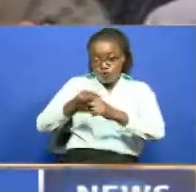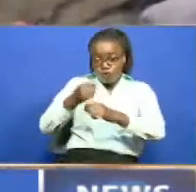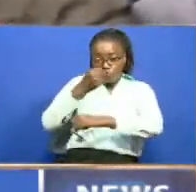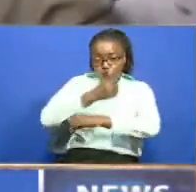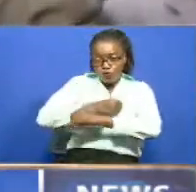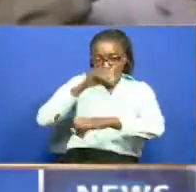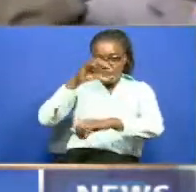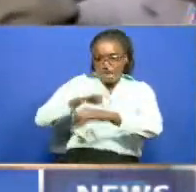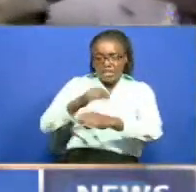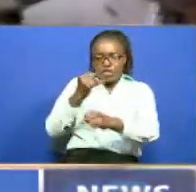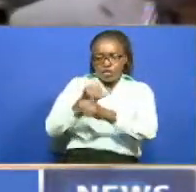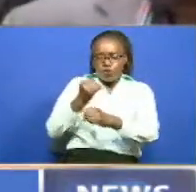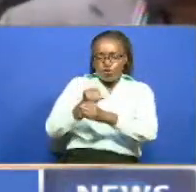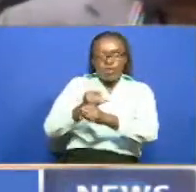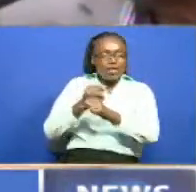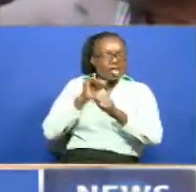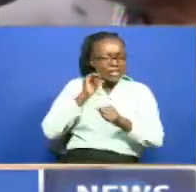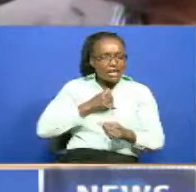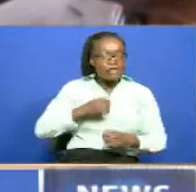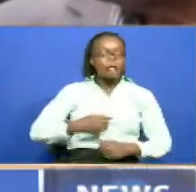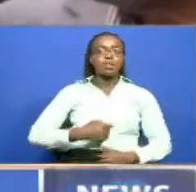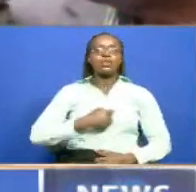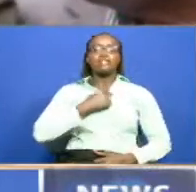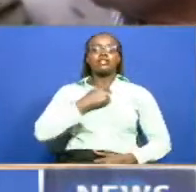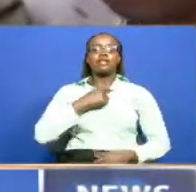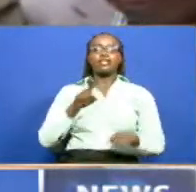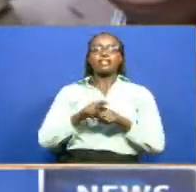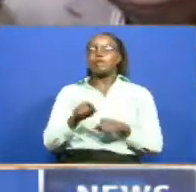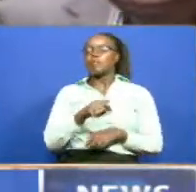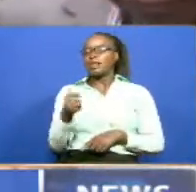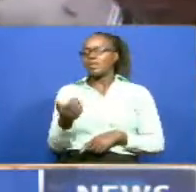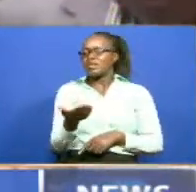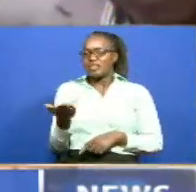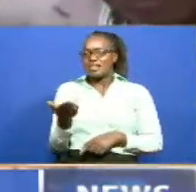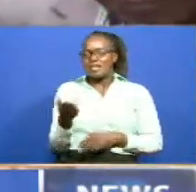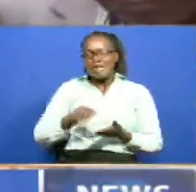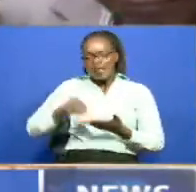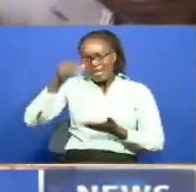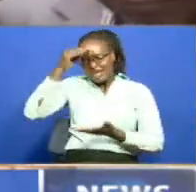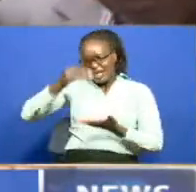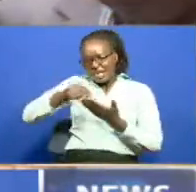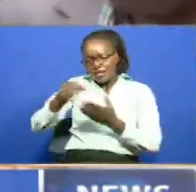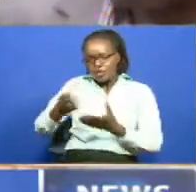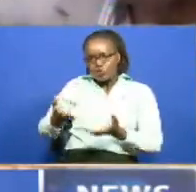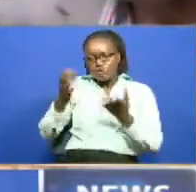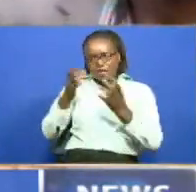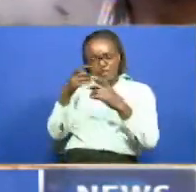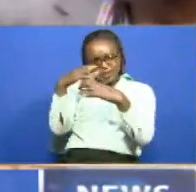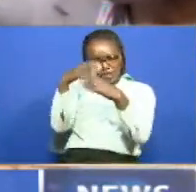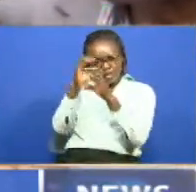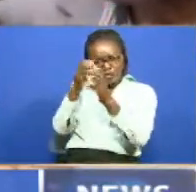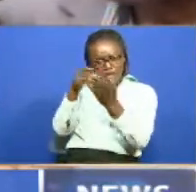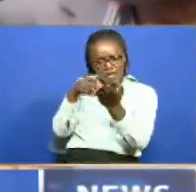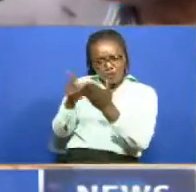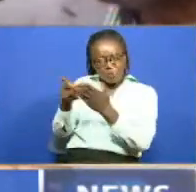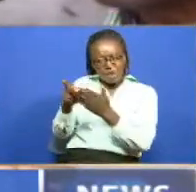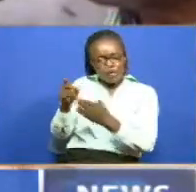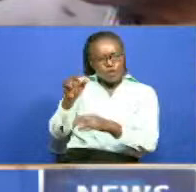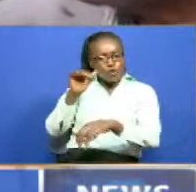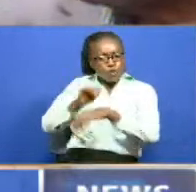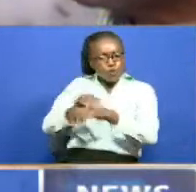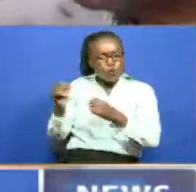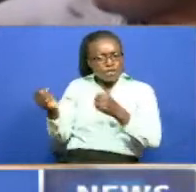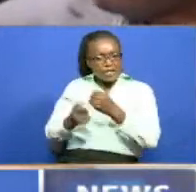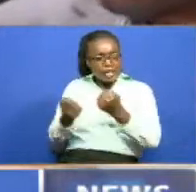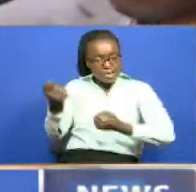apate kazi mzuri, afunge tai kama wengine, ajifunze kubeba kamera kama ina, alipwe mshahara mzuri, awe na